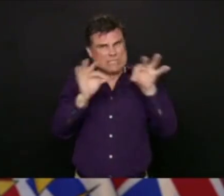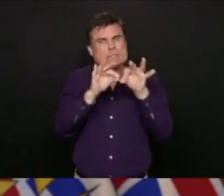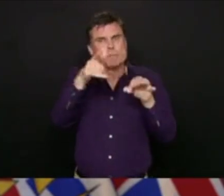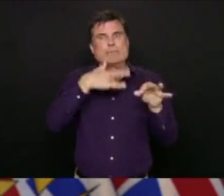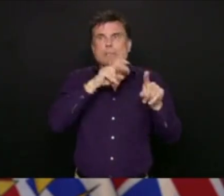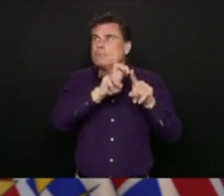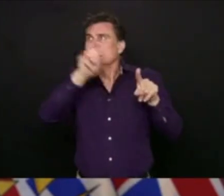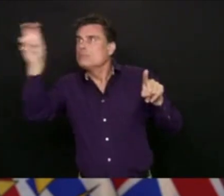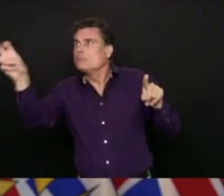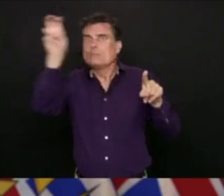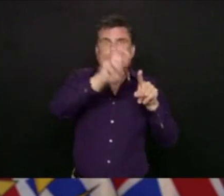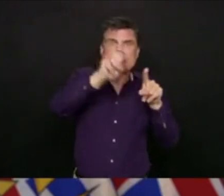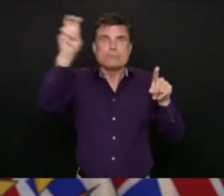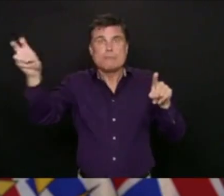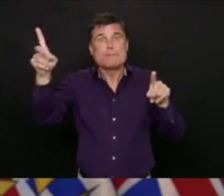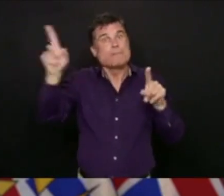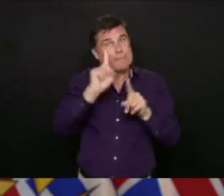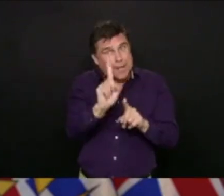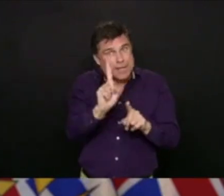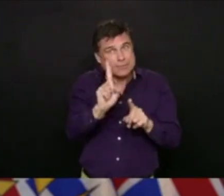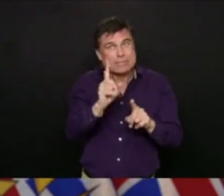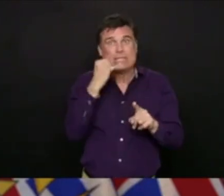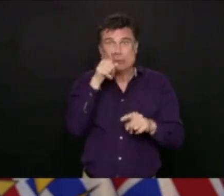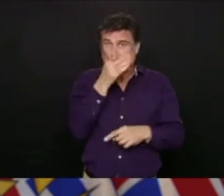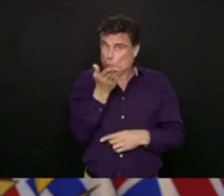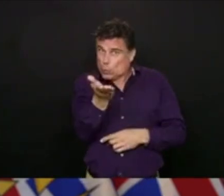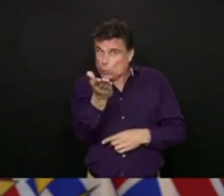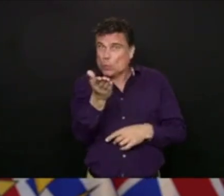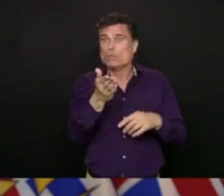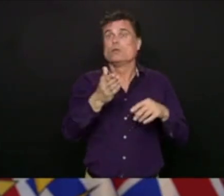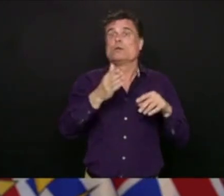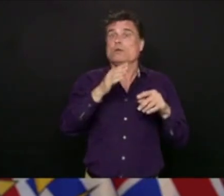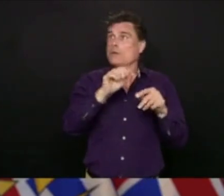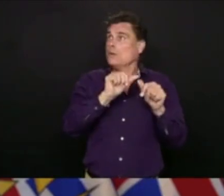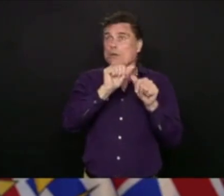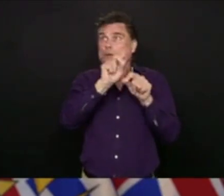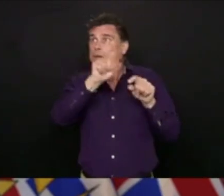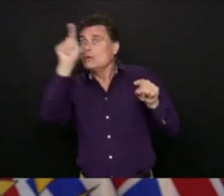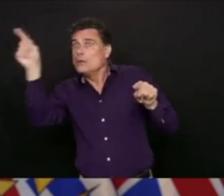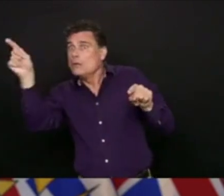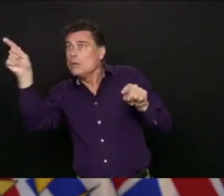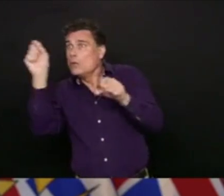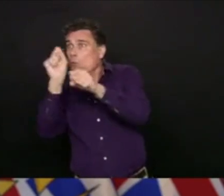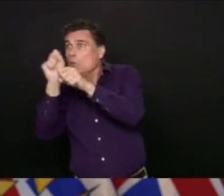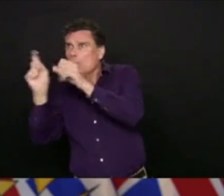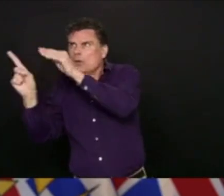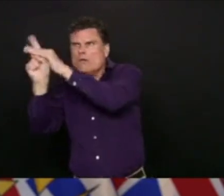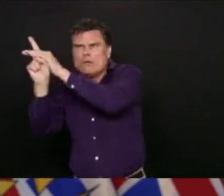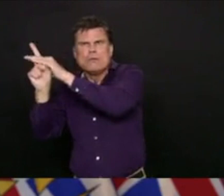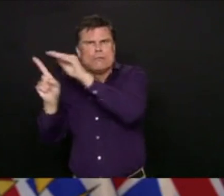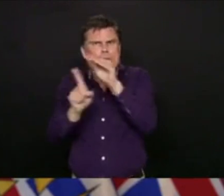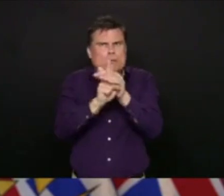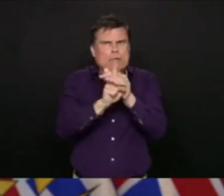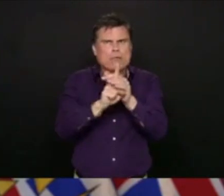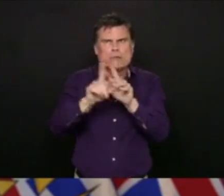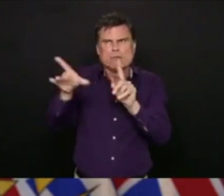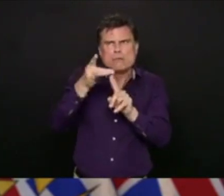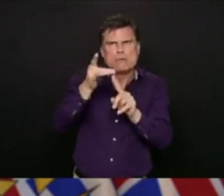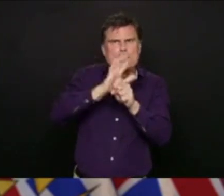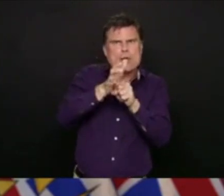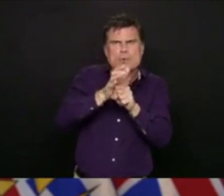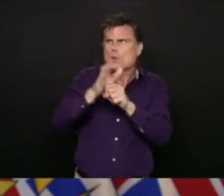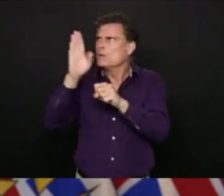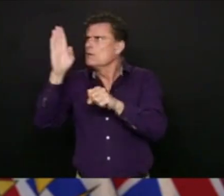both in Alberta and here in BC, this is very important for us, vitally important for us in British Columbia,